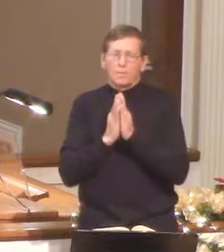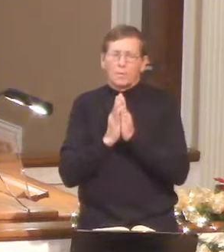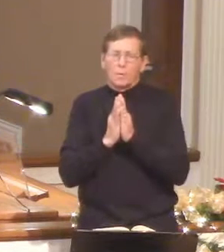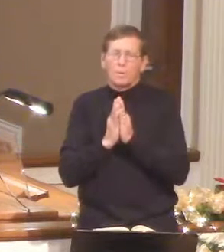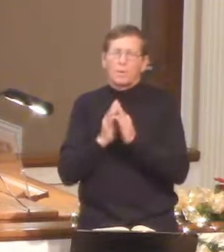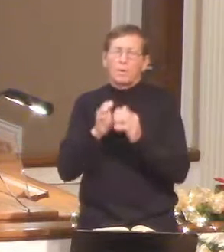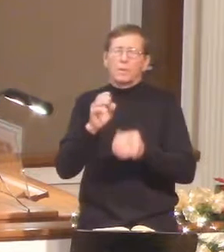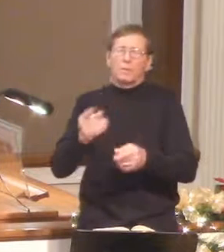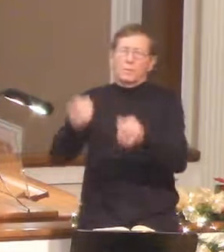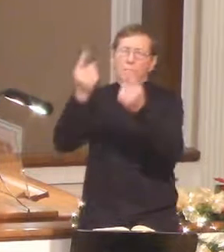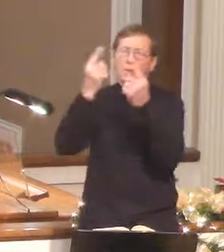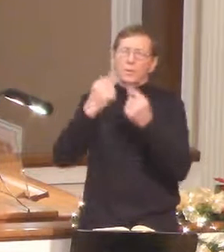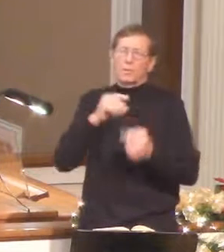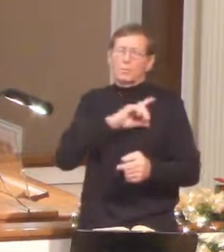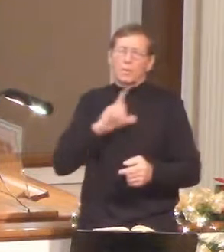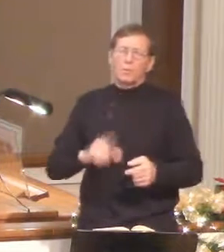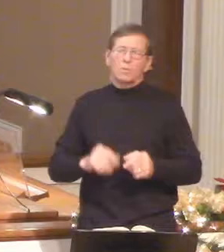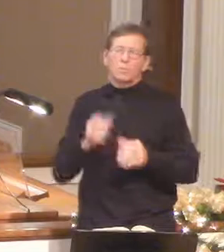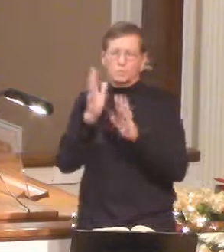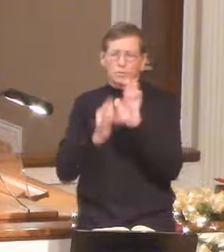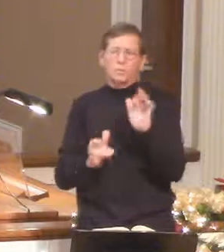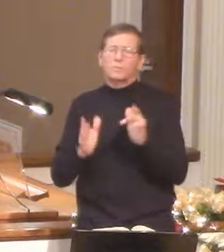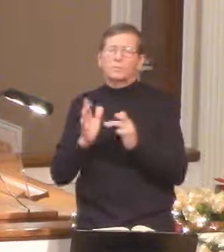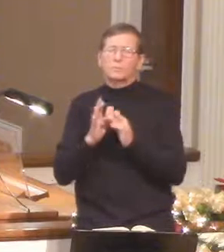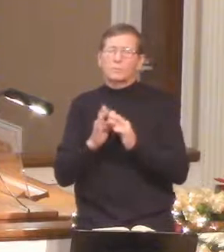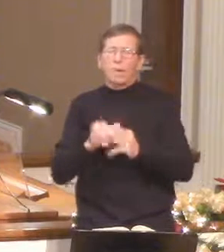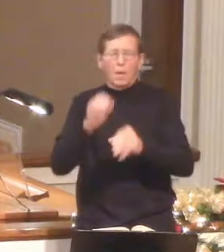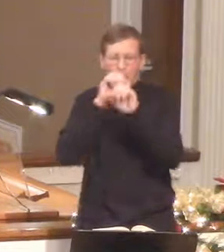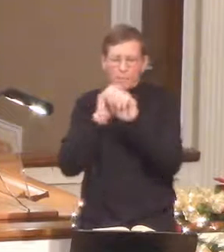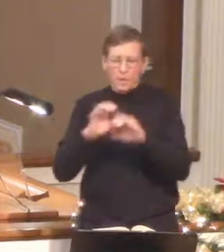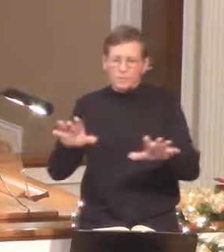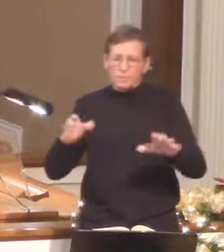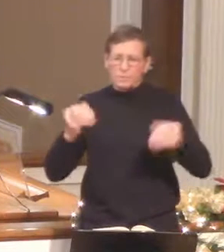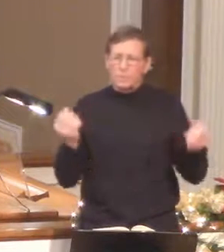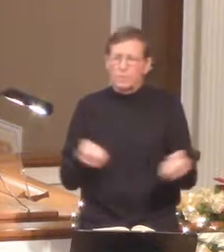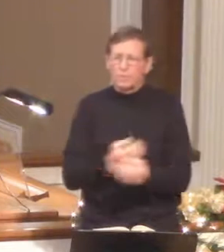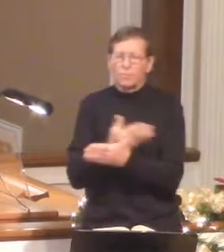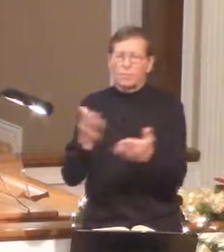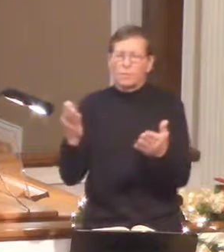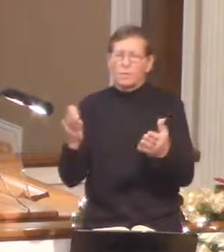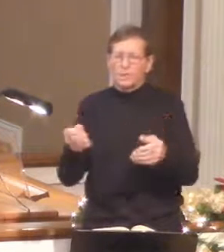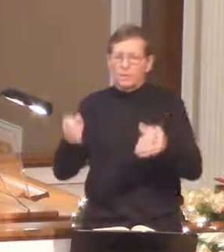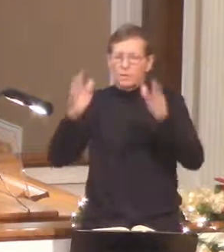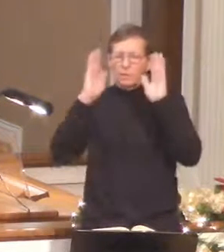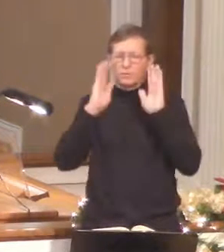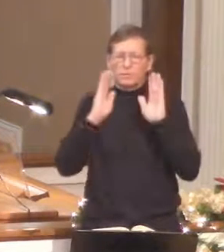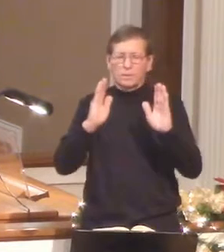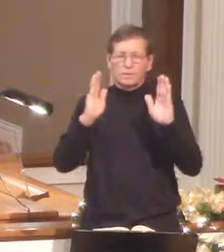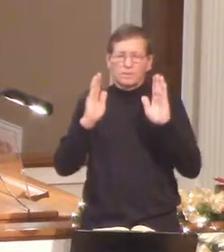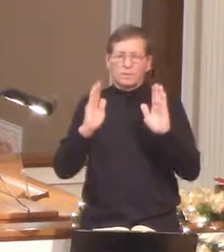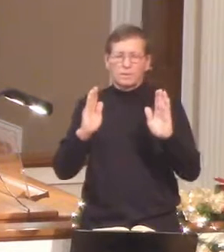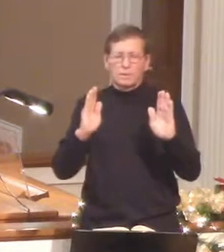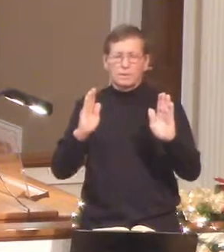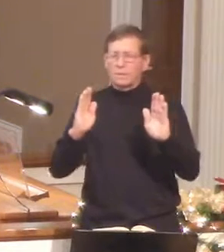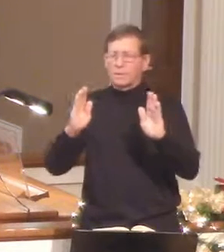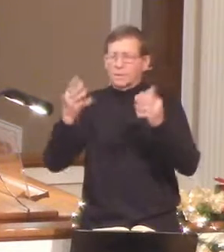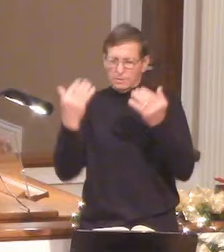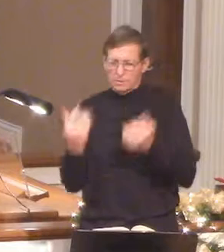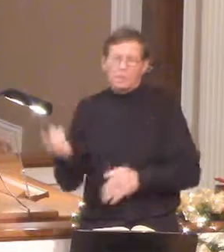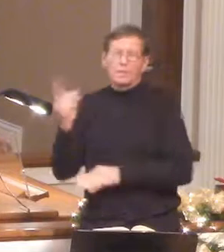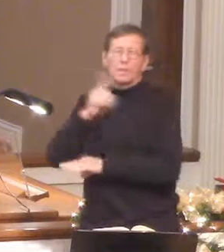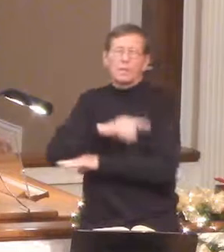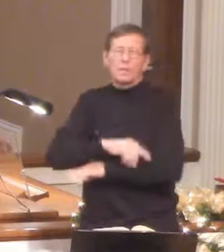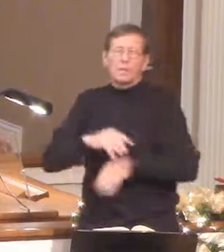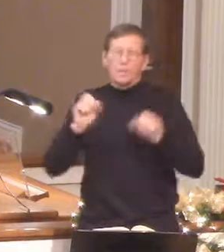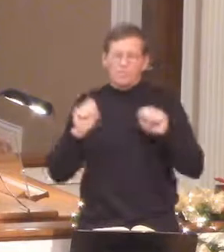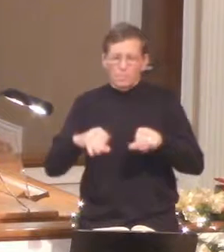future. Bless everyone who's listening today with a great week. May we all grow in our